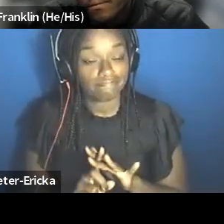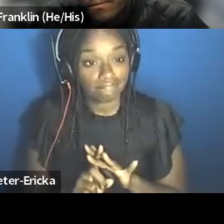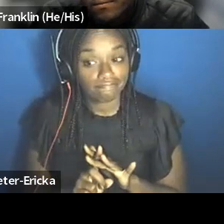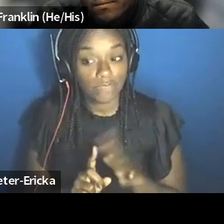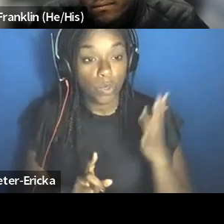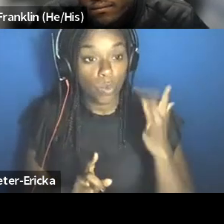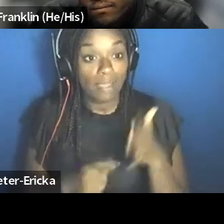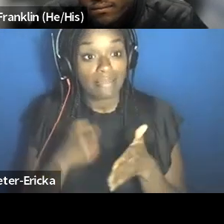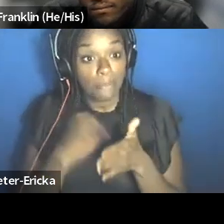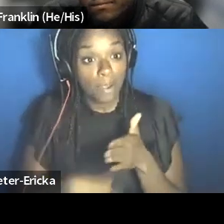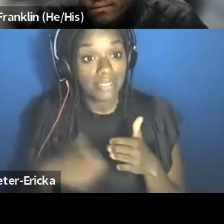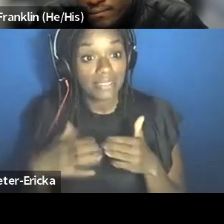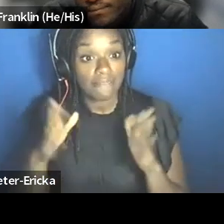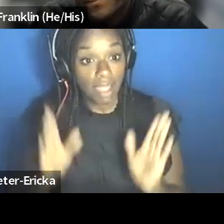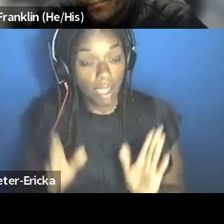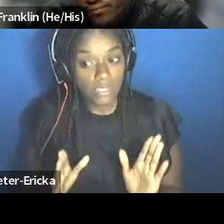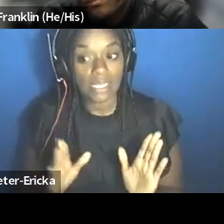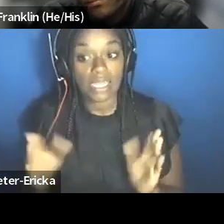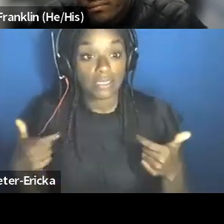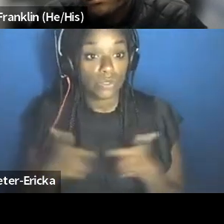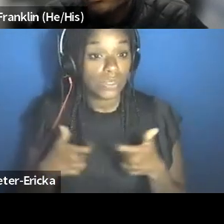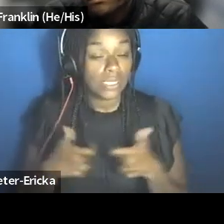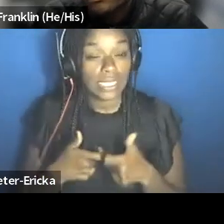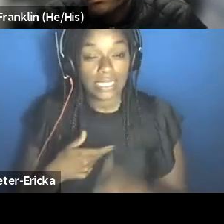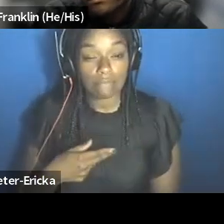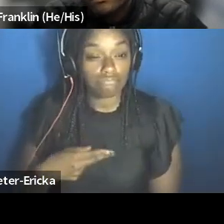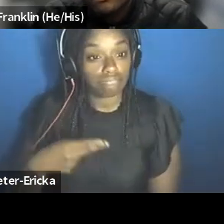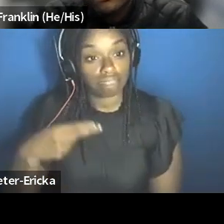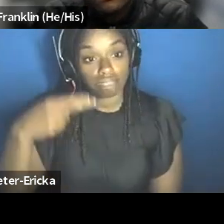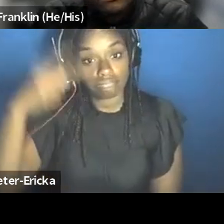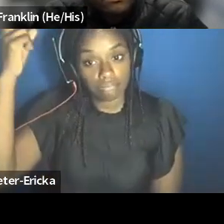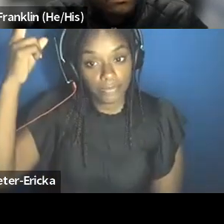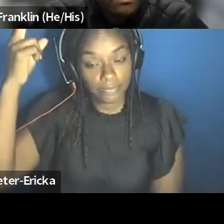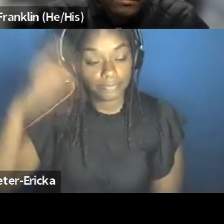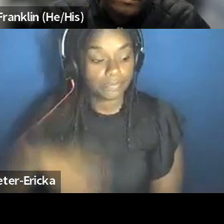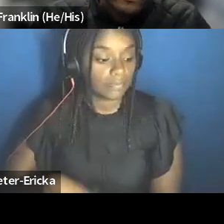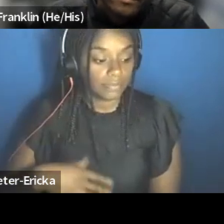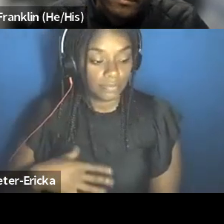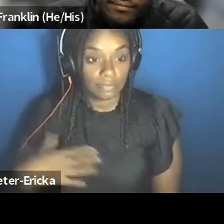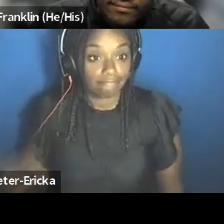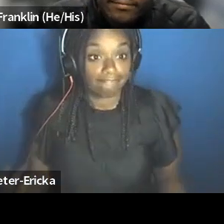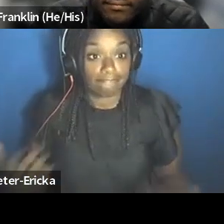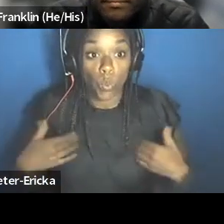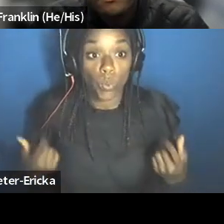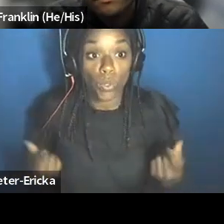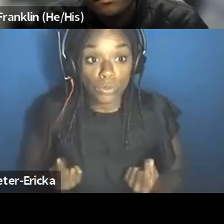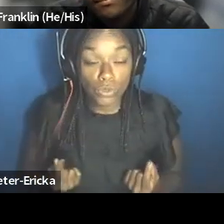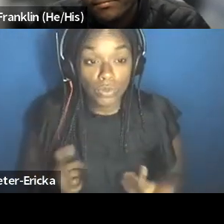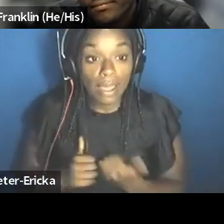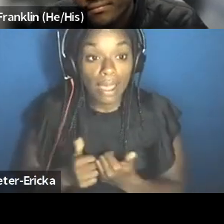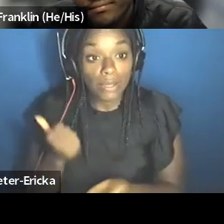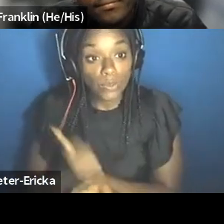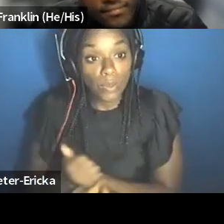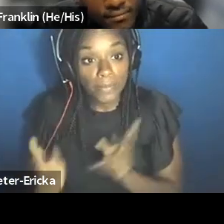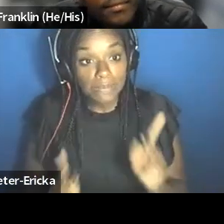the price of housing and utilities have gone up. And it's like, what do you do? How do you help these